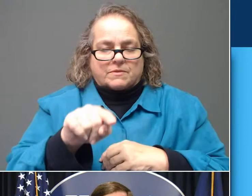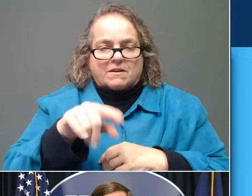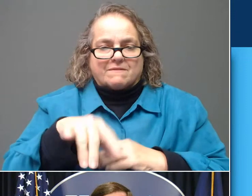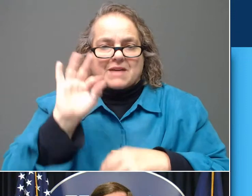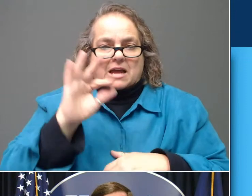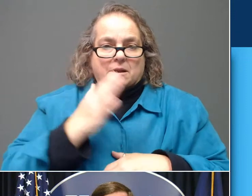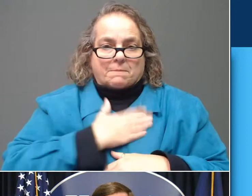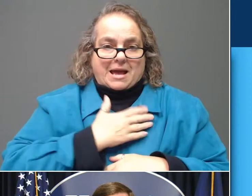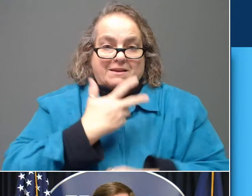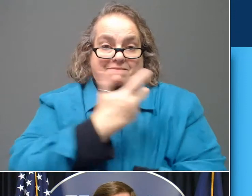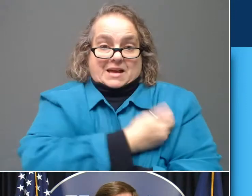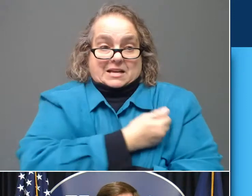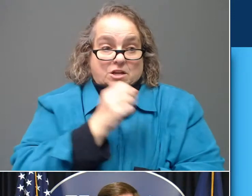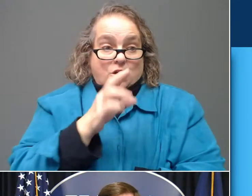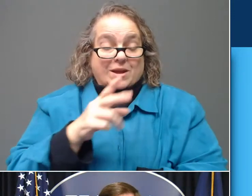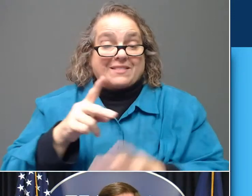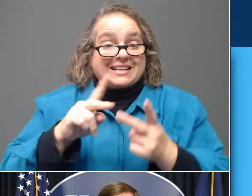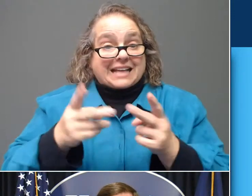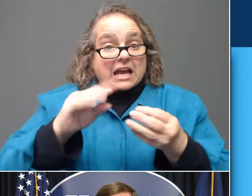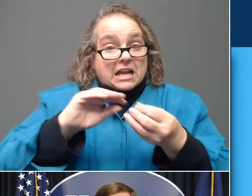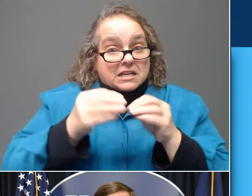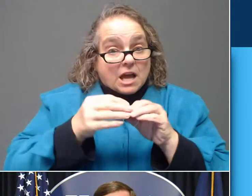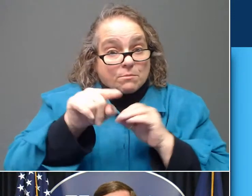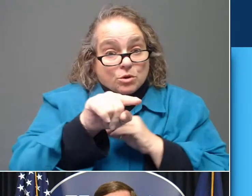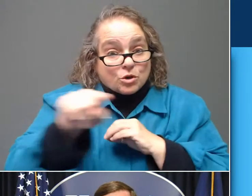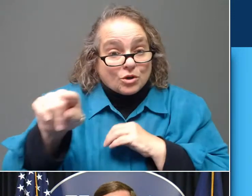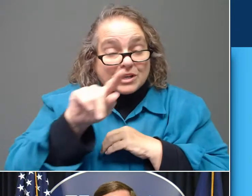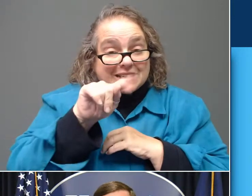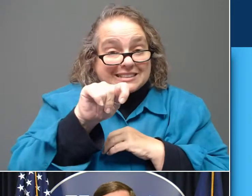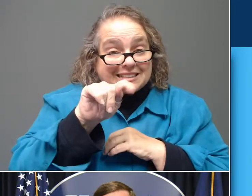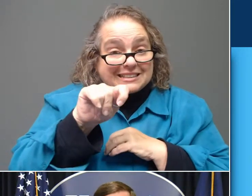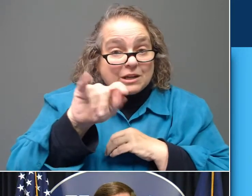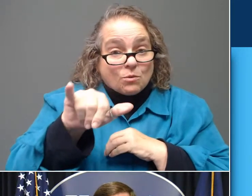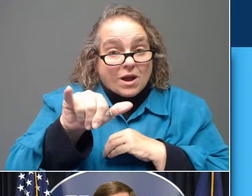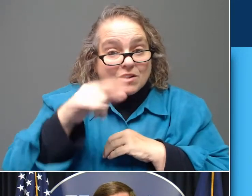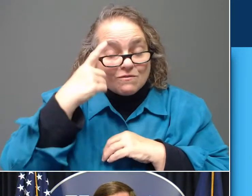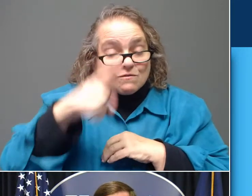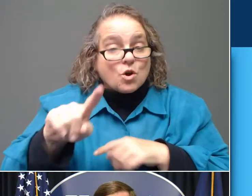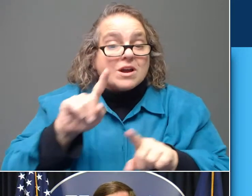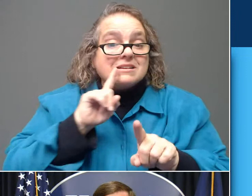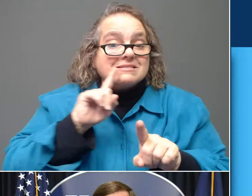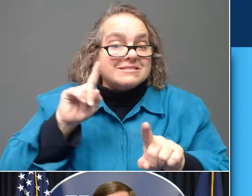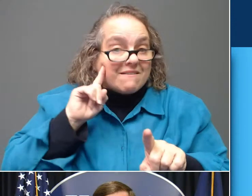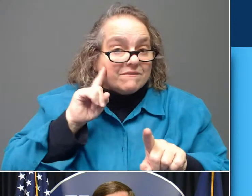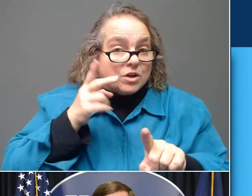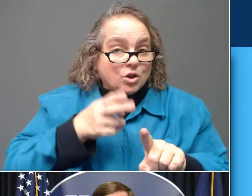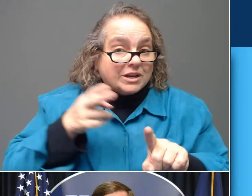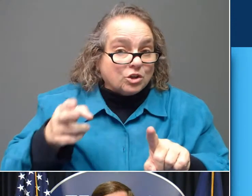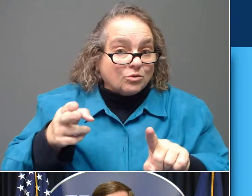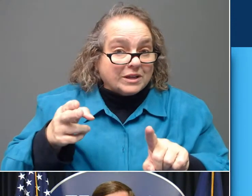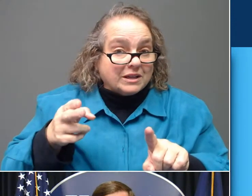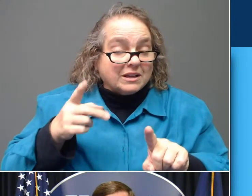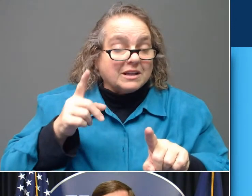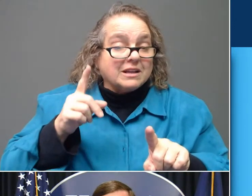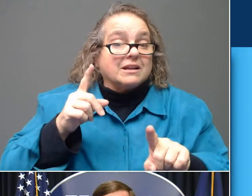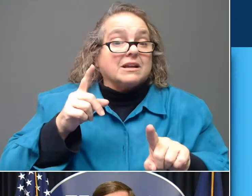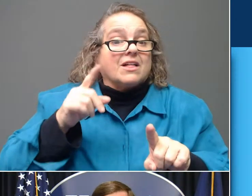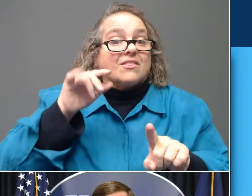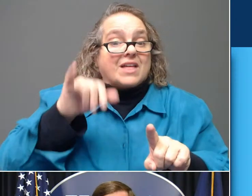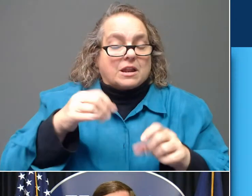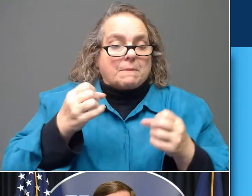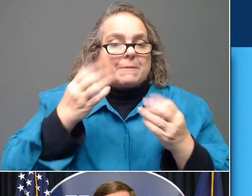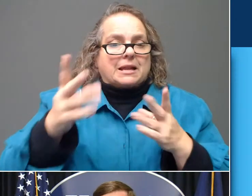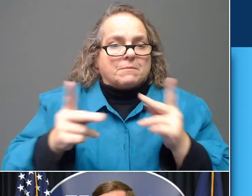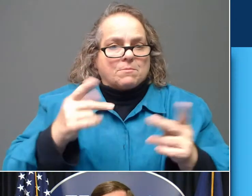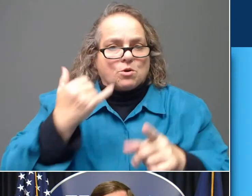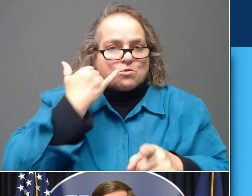All right, the second number here is for the hearing impaired. And right now, I think there's a whole lot of people that are calling it